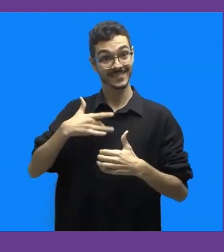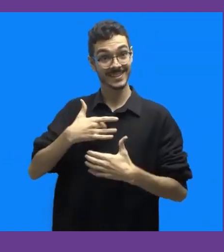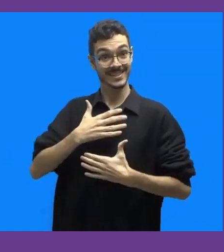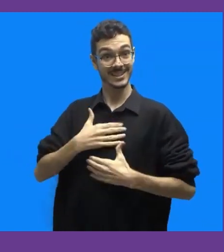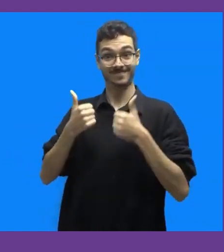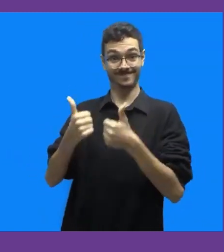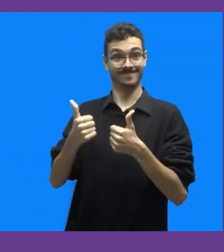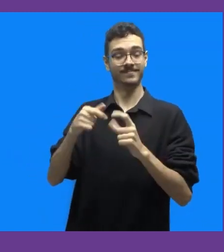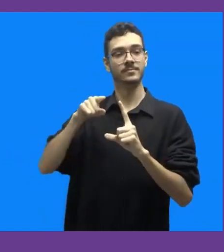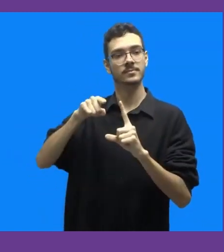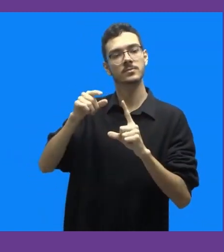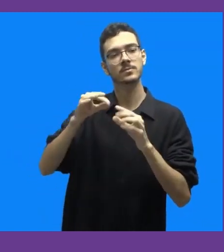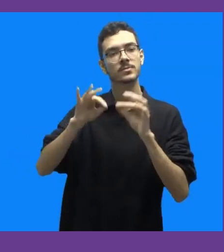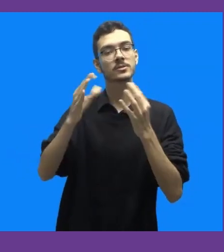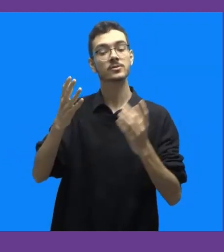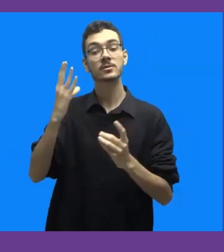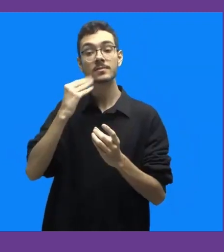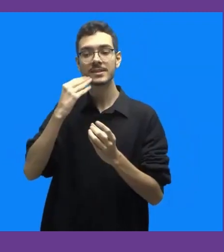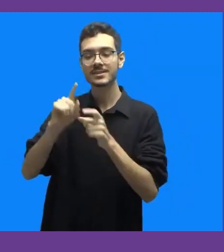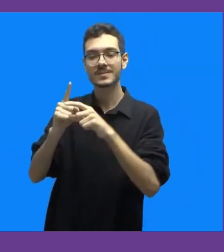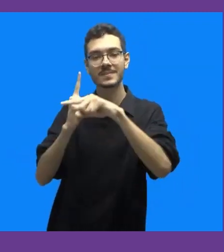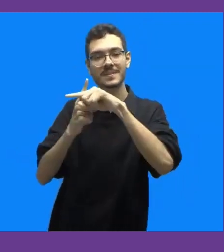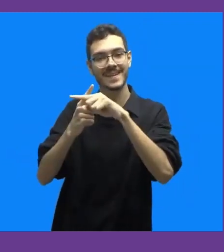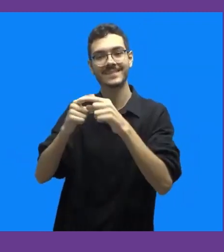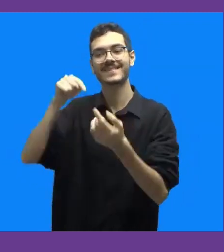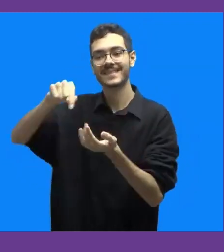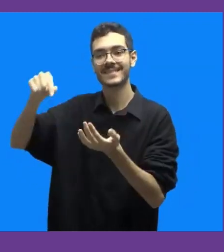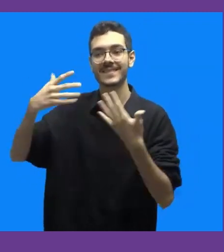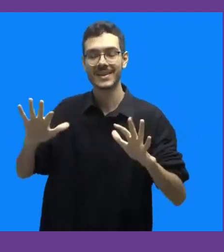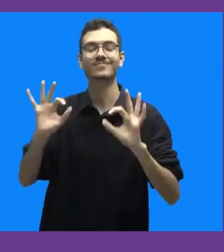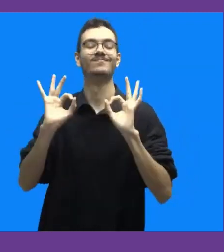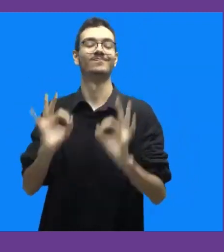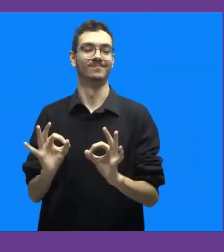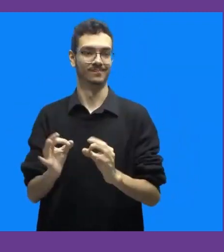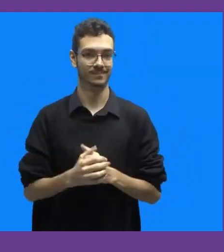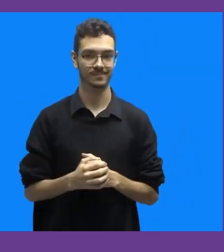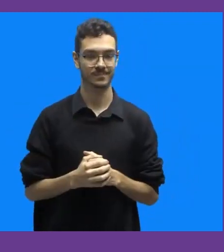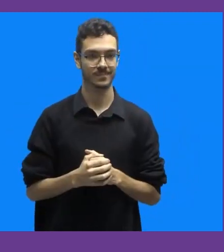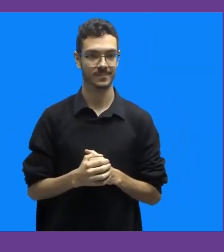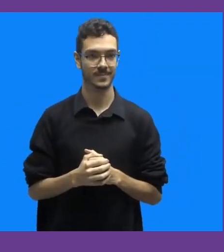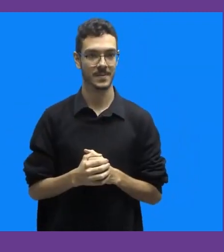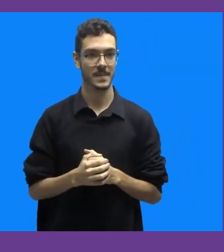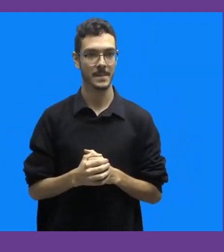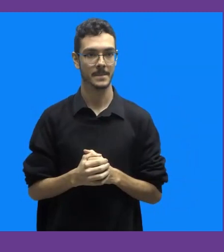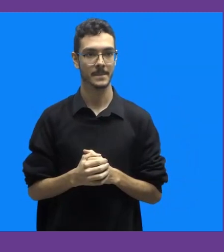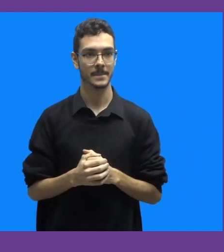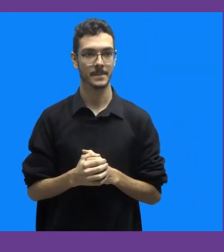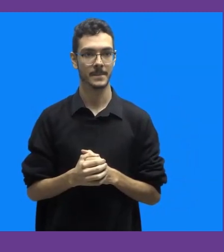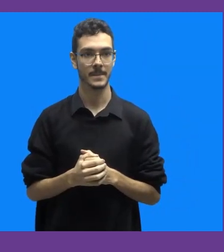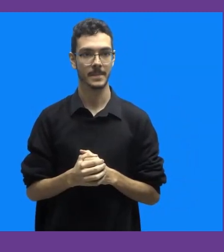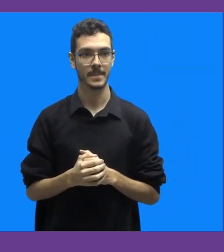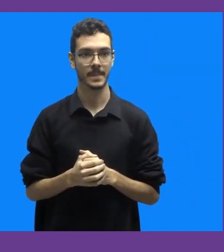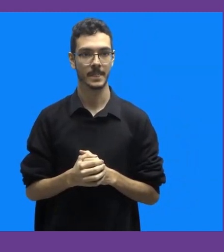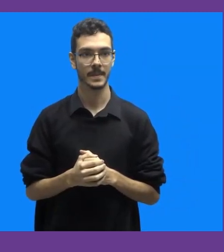going to say, oh yes, and I highlight the panel 4 of this afternoon. It's just, unfortunately, it's